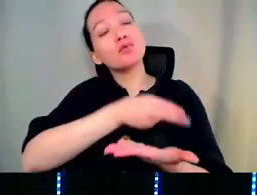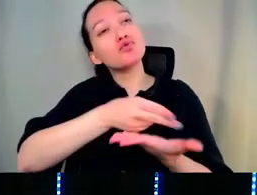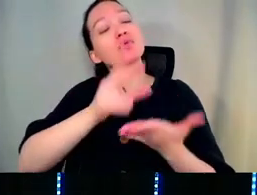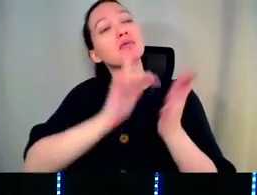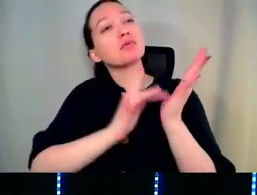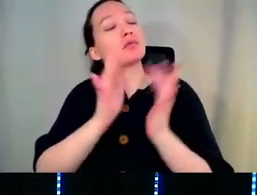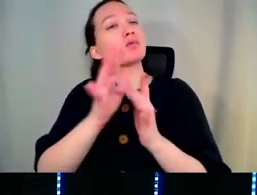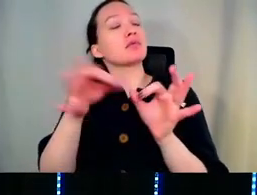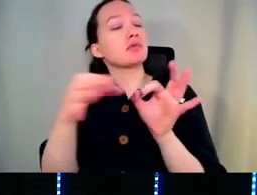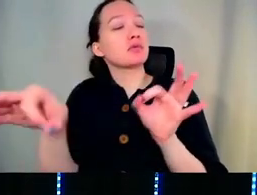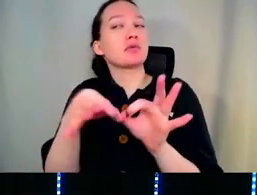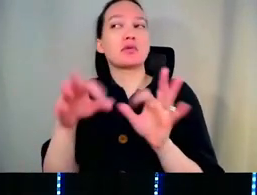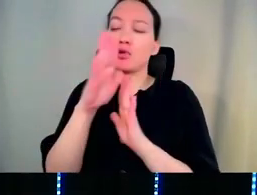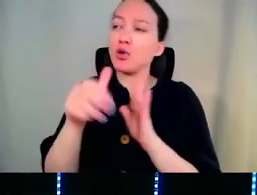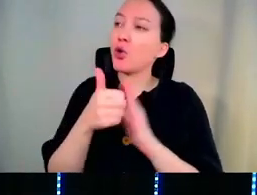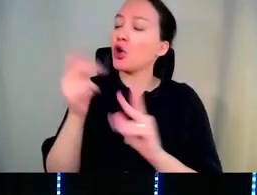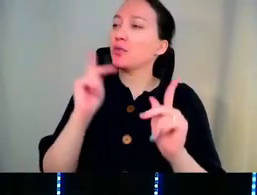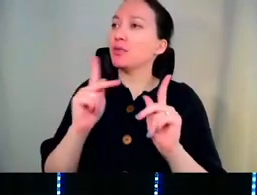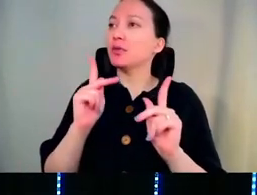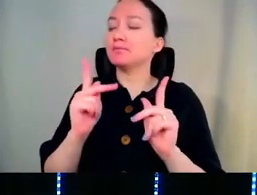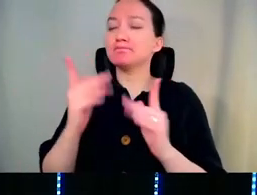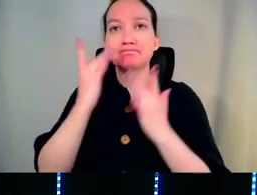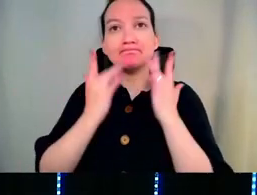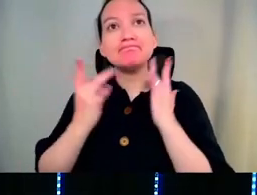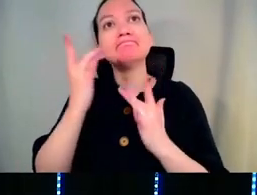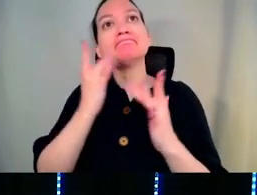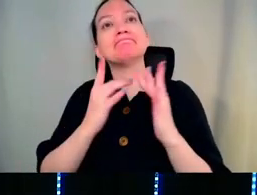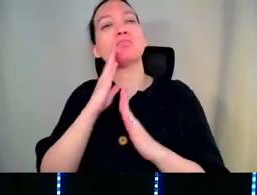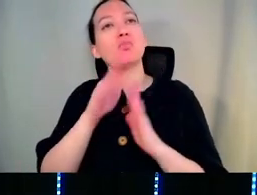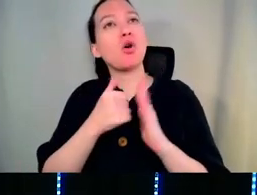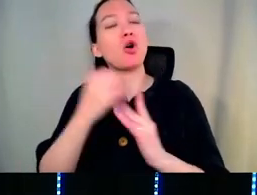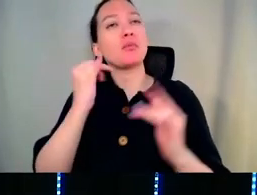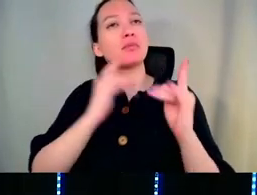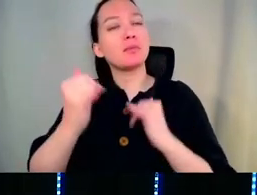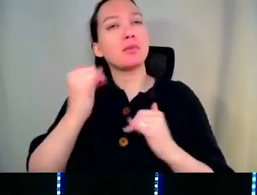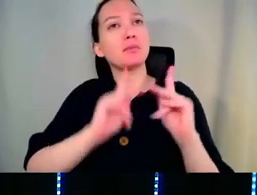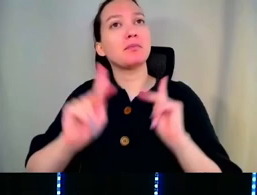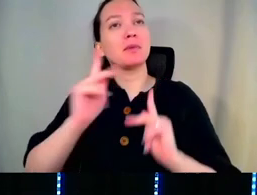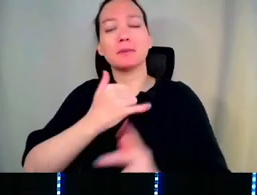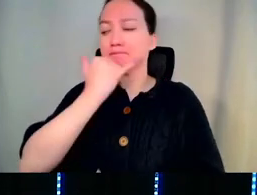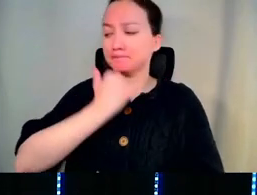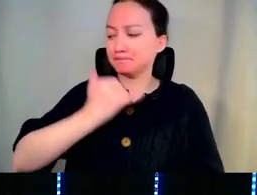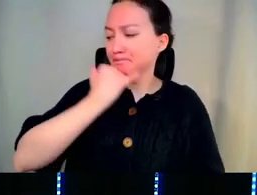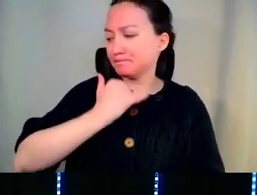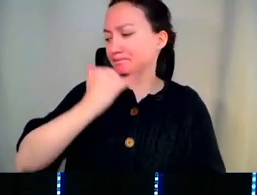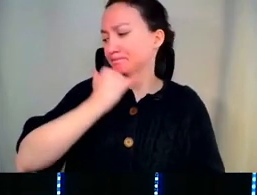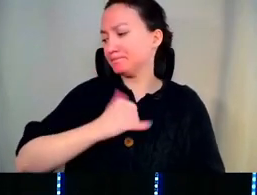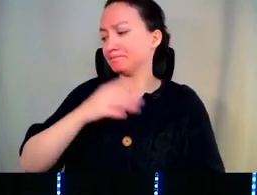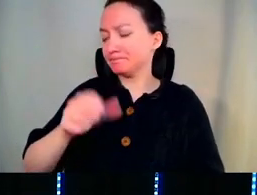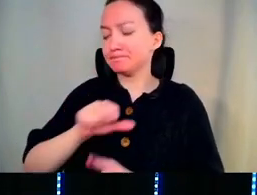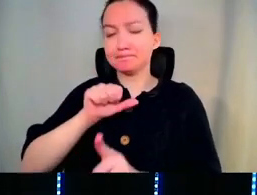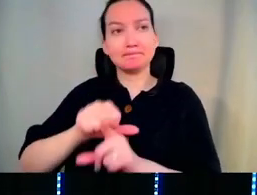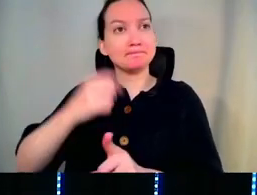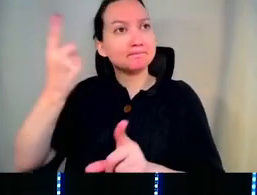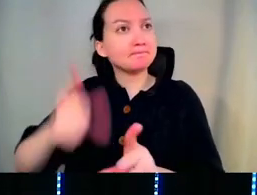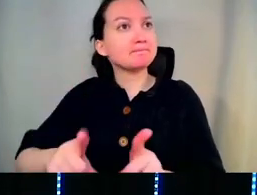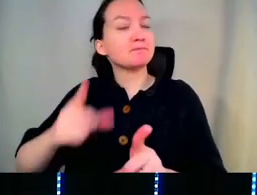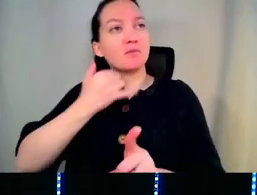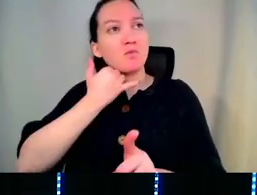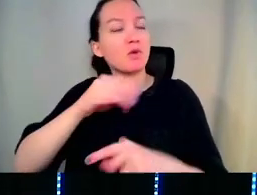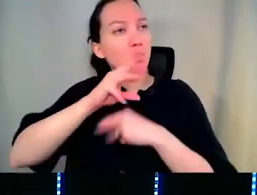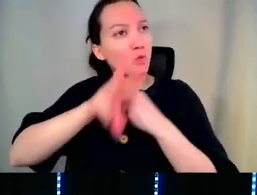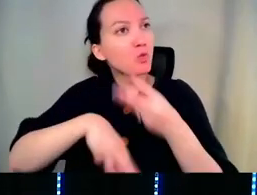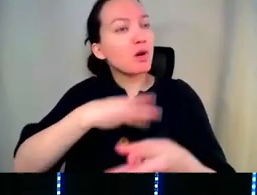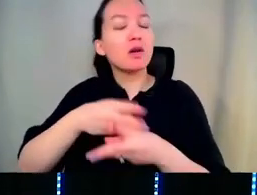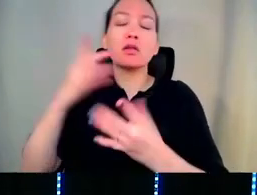that all of us have fallen short. All of us have foolishness. All of us have contributed into what's wrong in the world. But God,